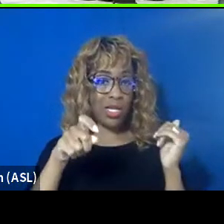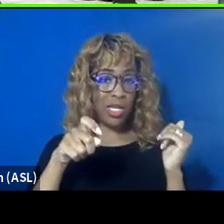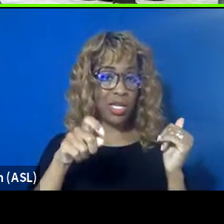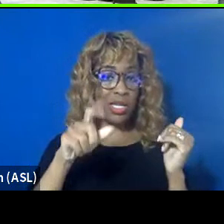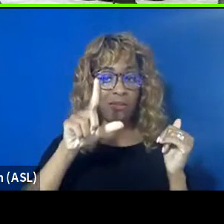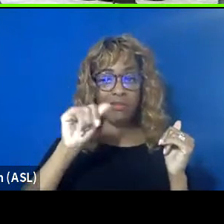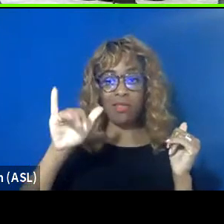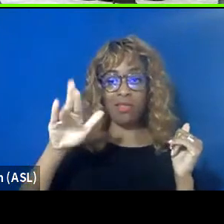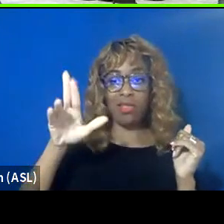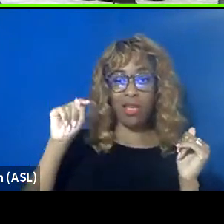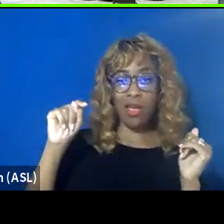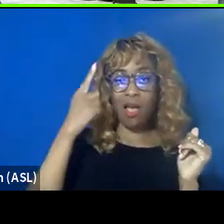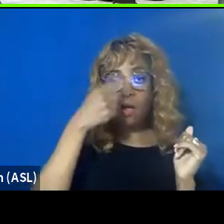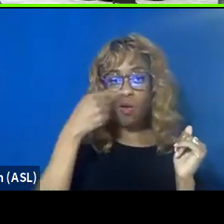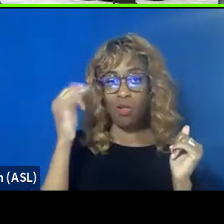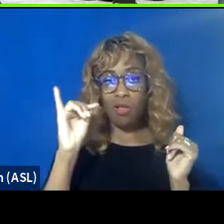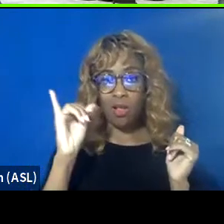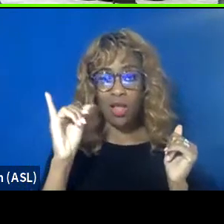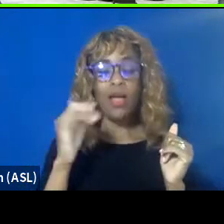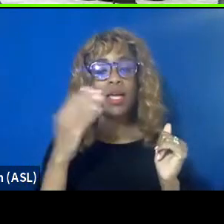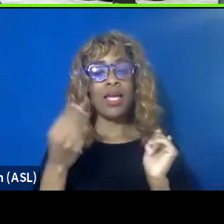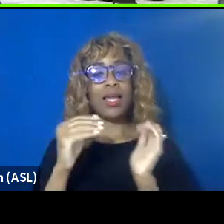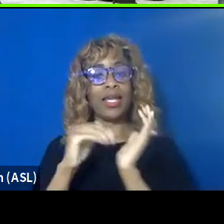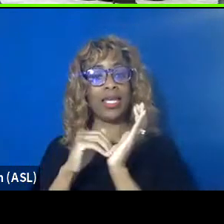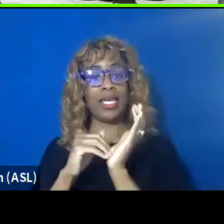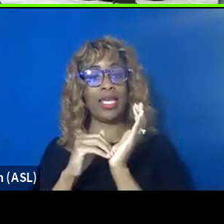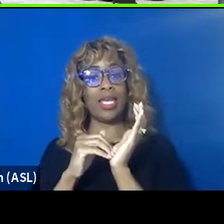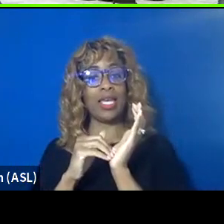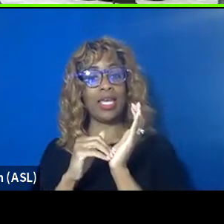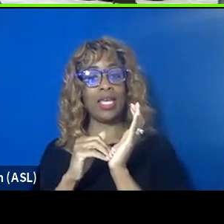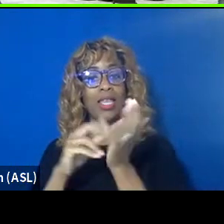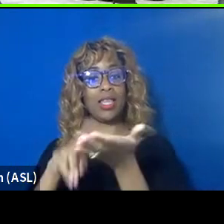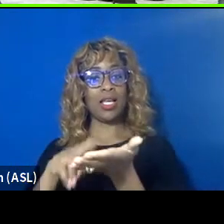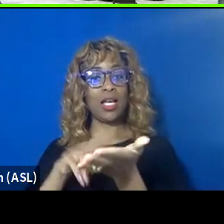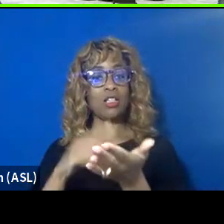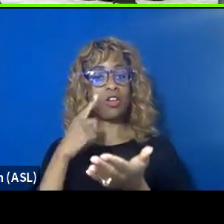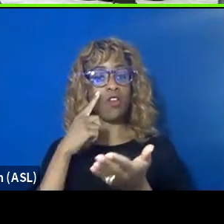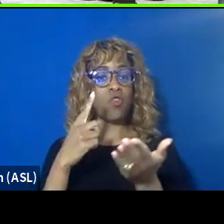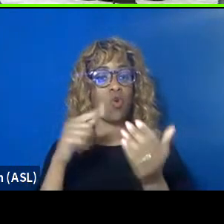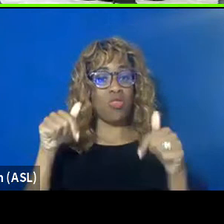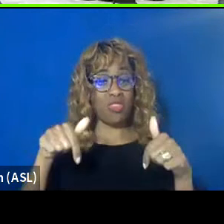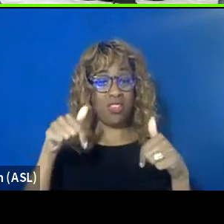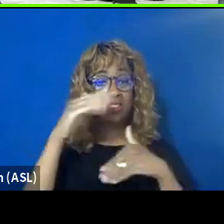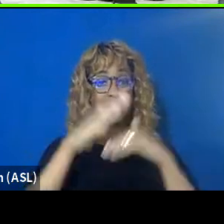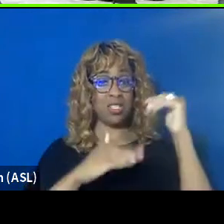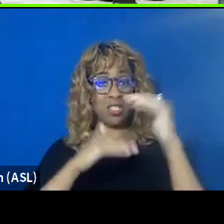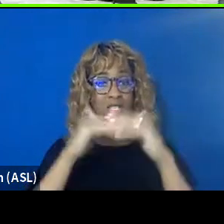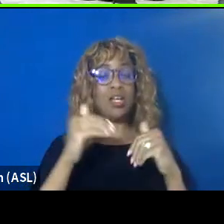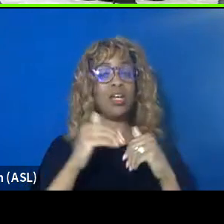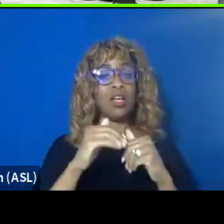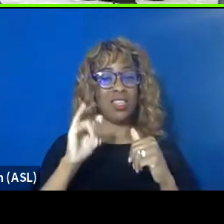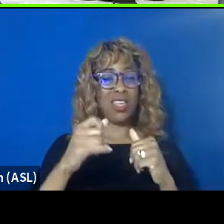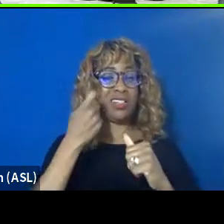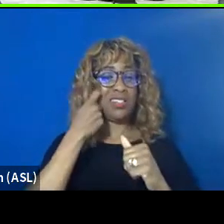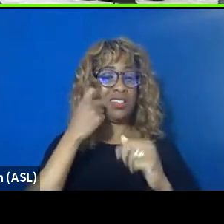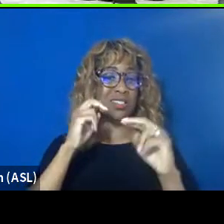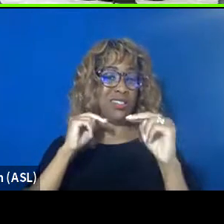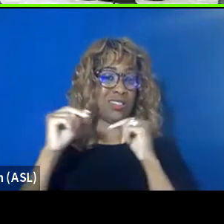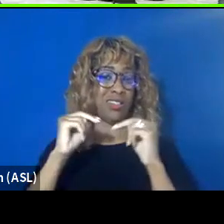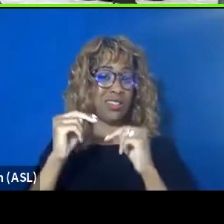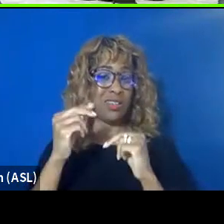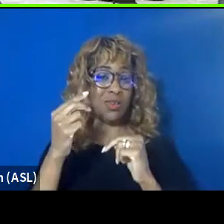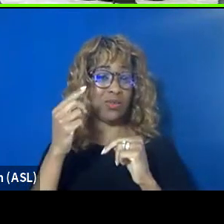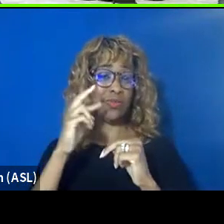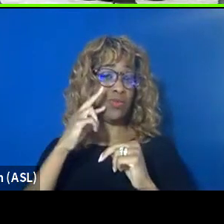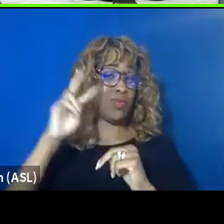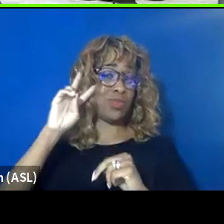layout was. And again, with the contract for this facility, that was just negotiated a couple days